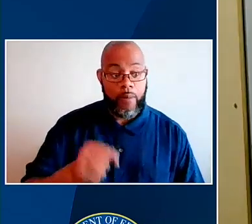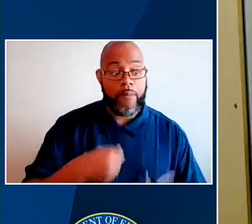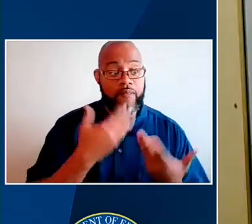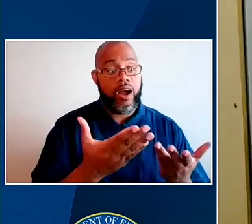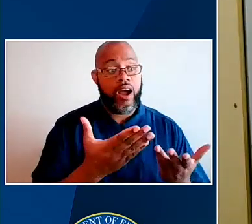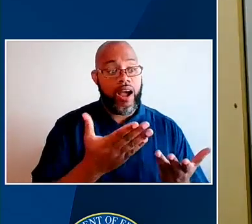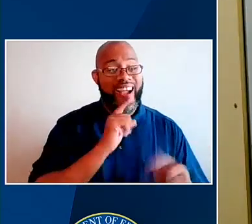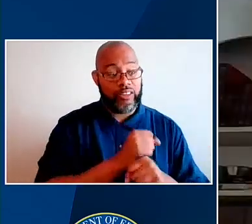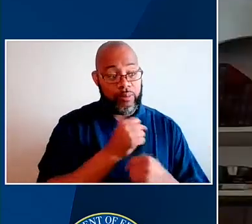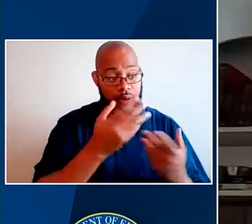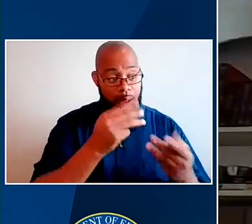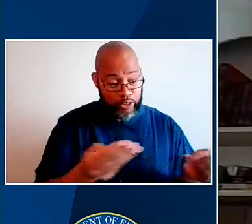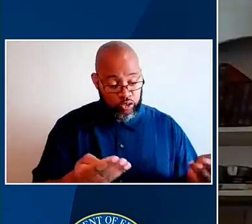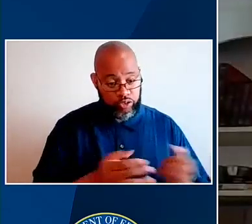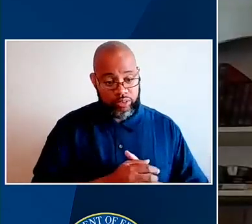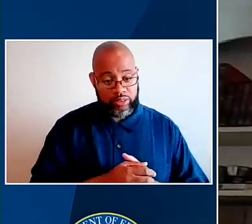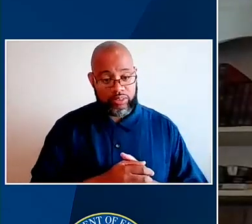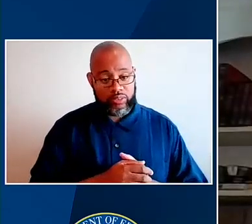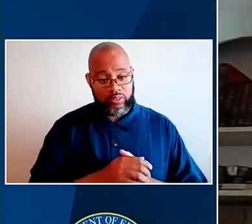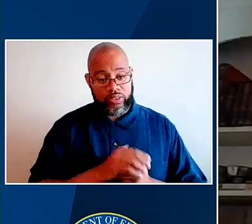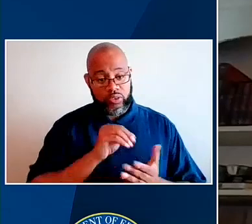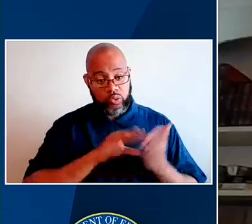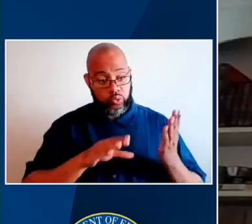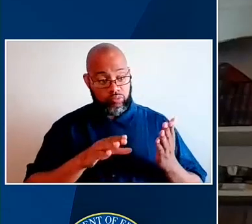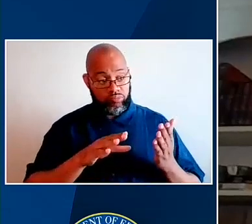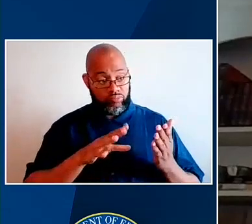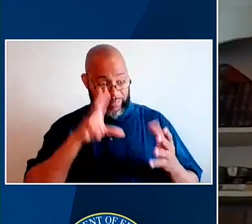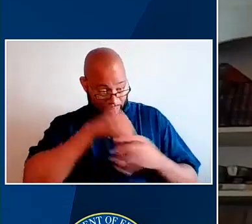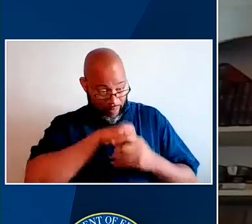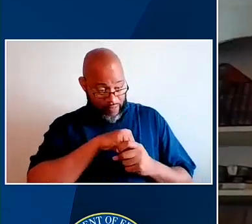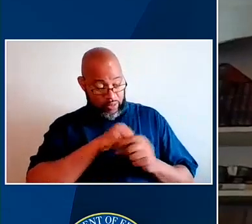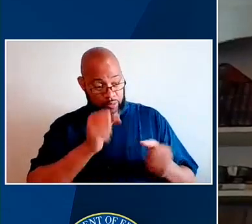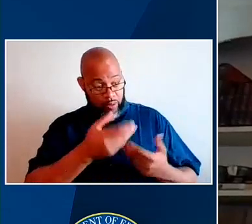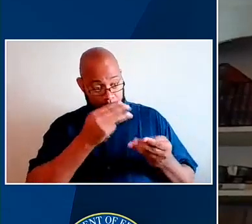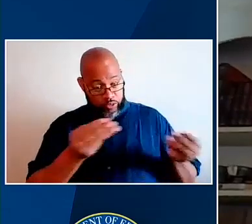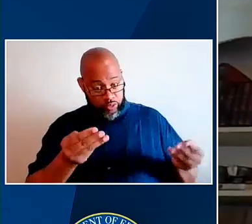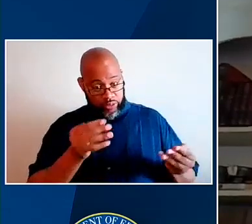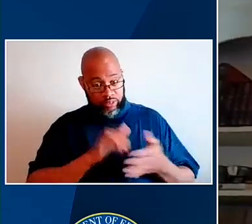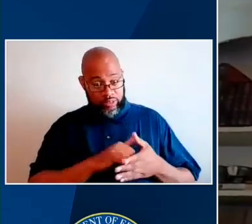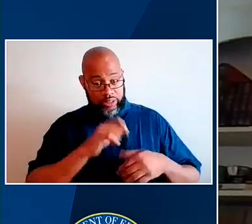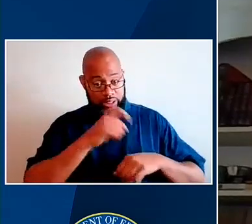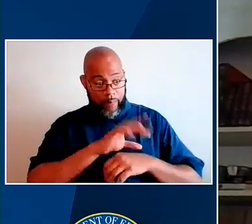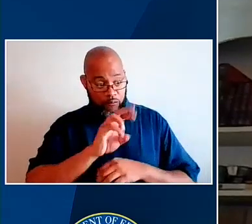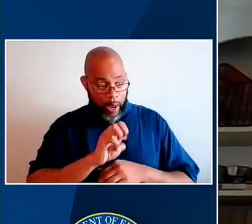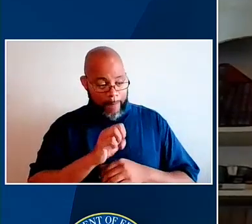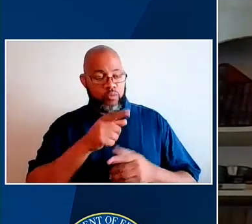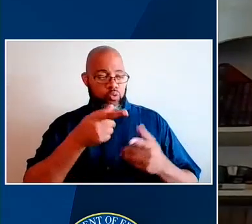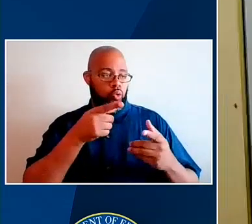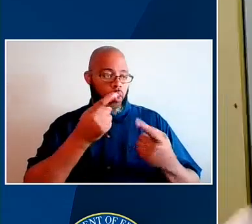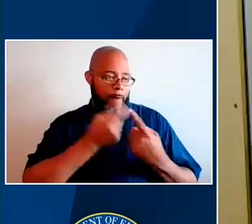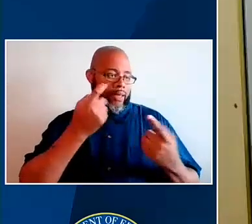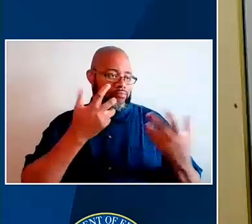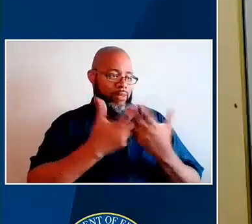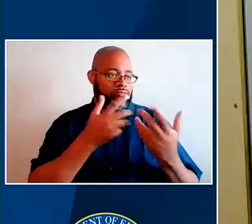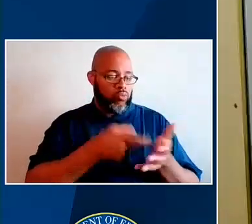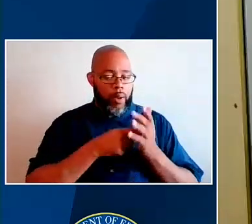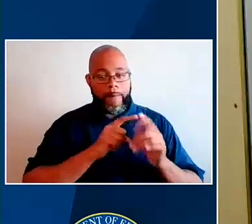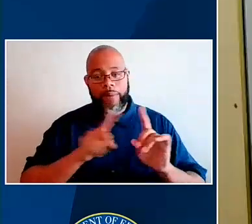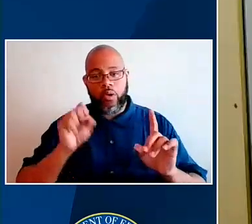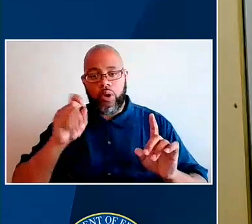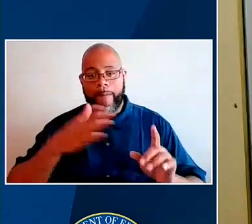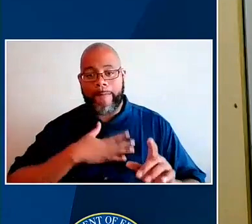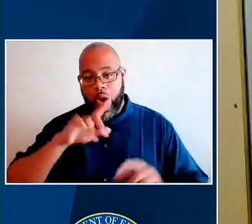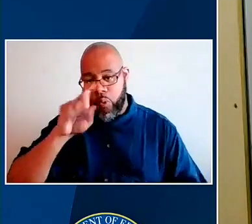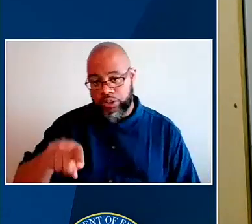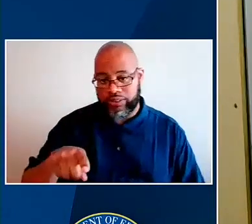actually provide the materials and the students opted in and you provide the materials in this time frame, you automatically meet this. Yes. But okay, so my